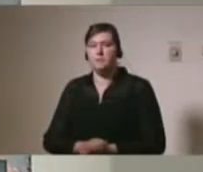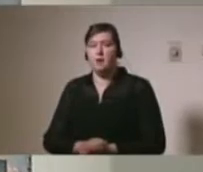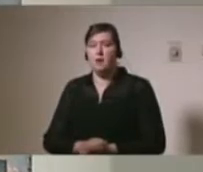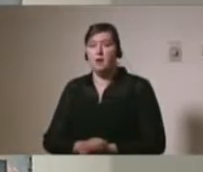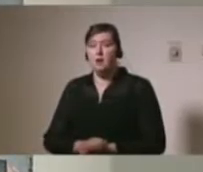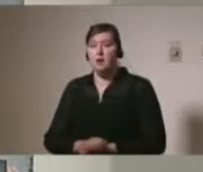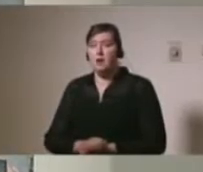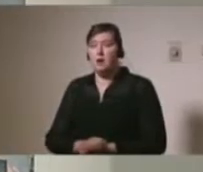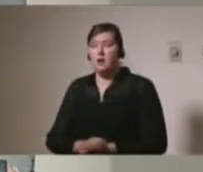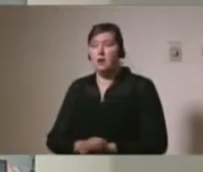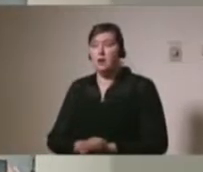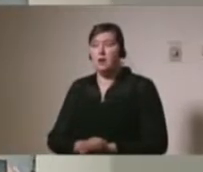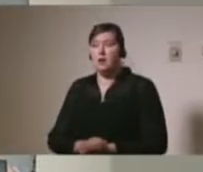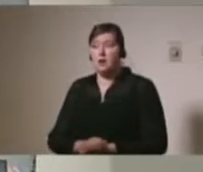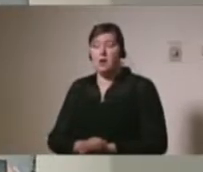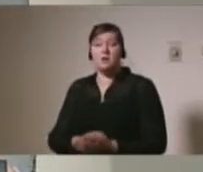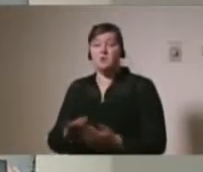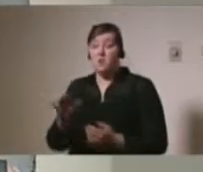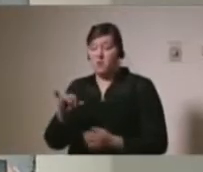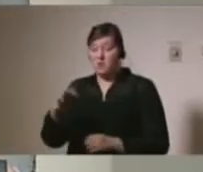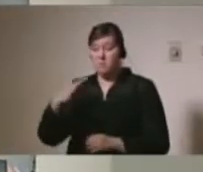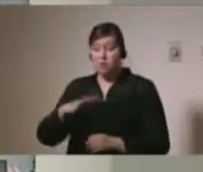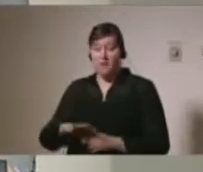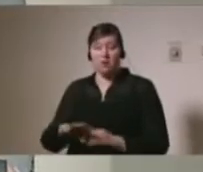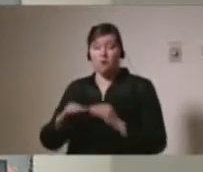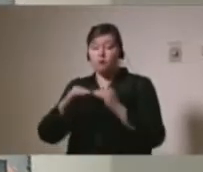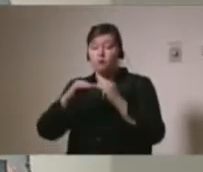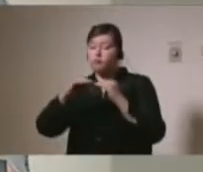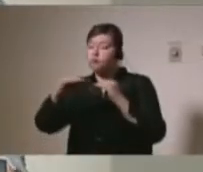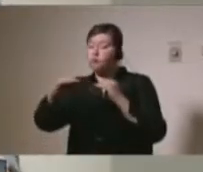increase of these profits.